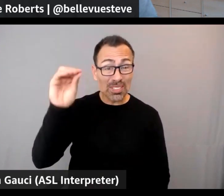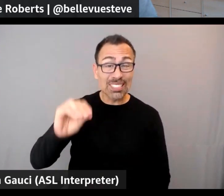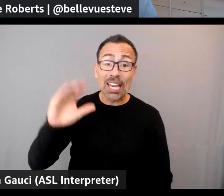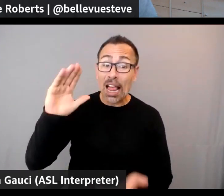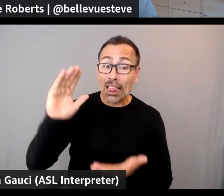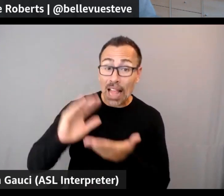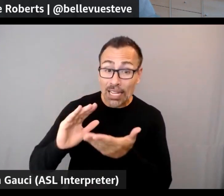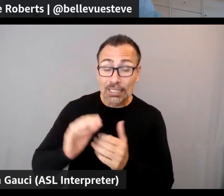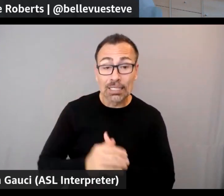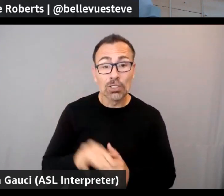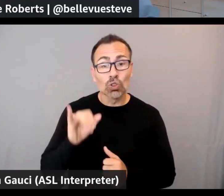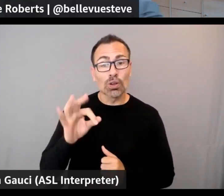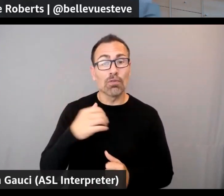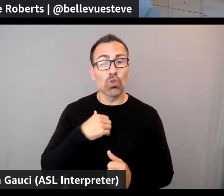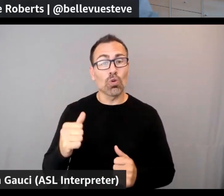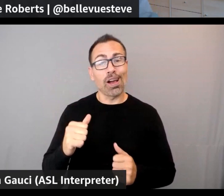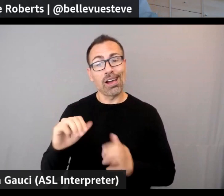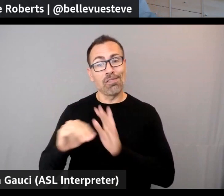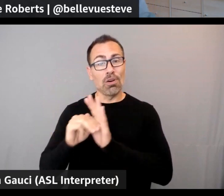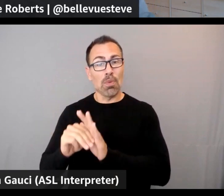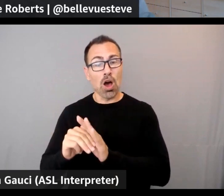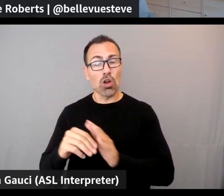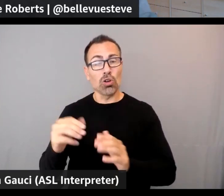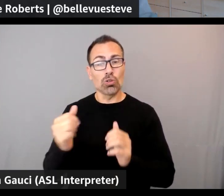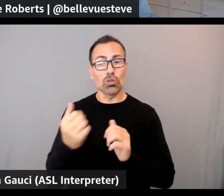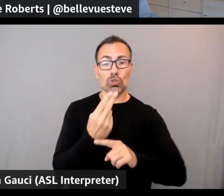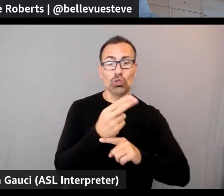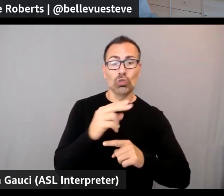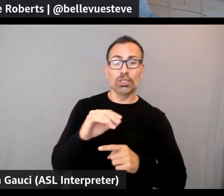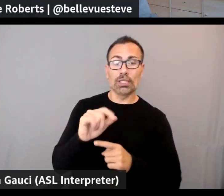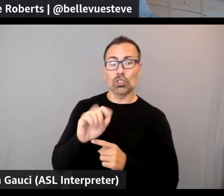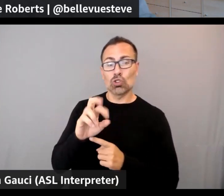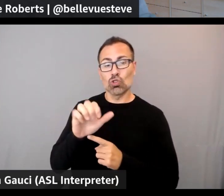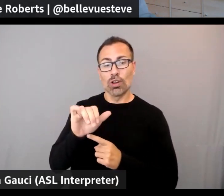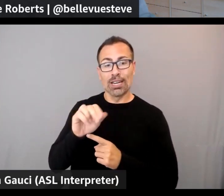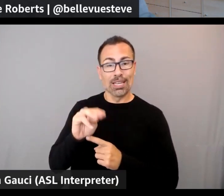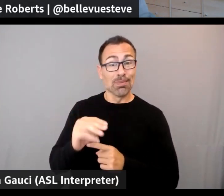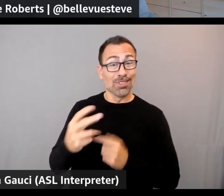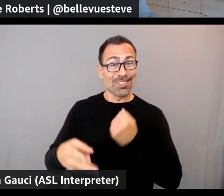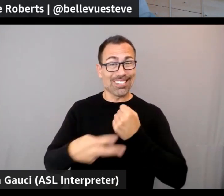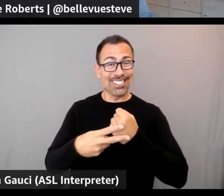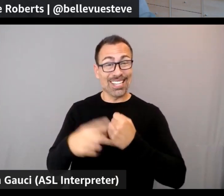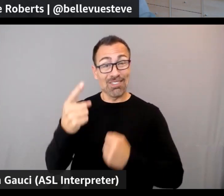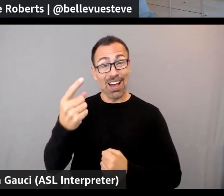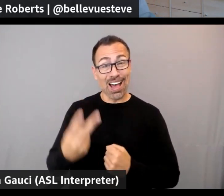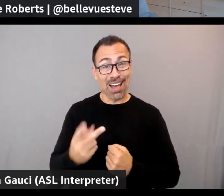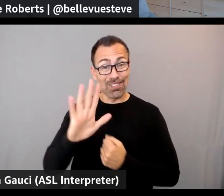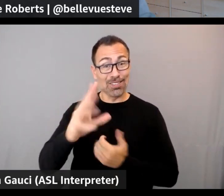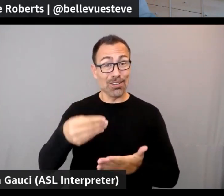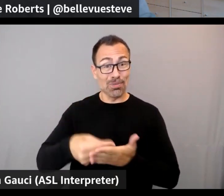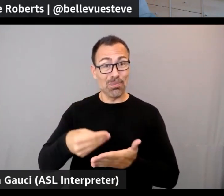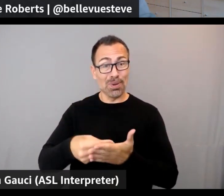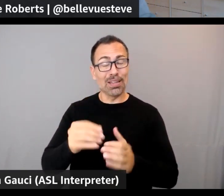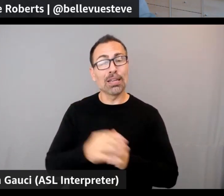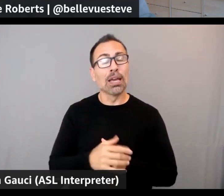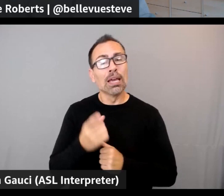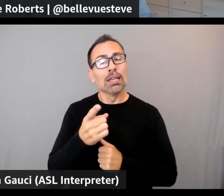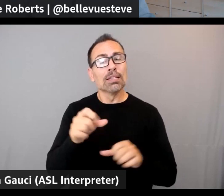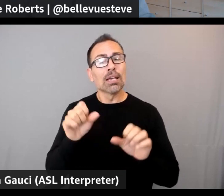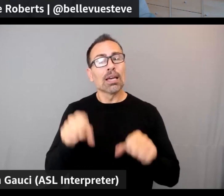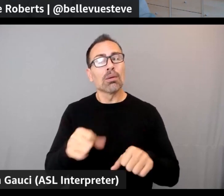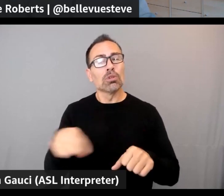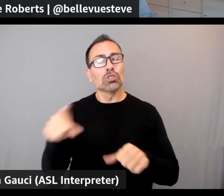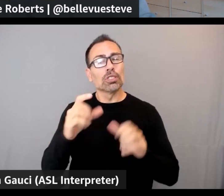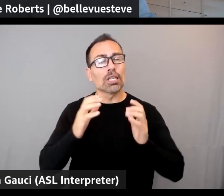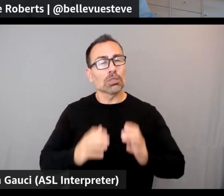if you run it with Tranium, you basically can save up to half of your dollars. And this enables customers to do two things.